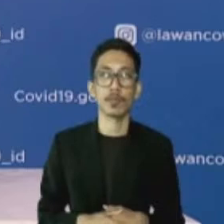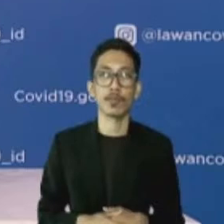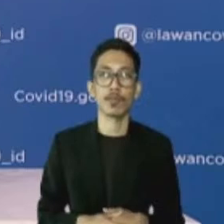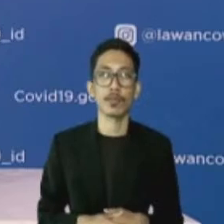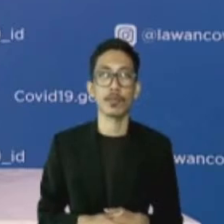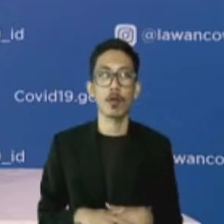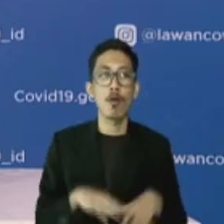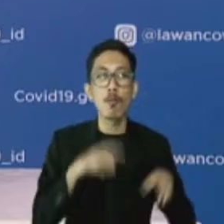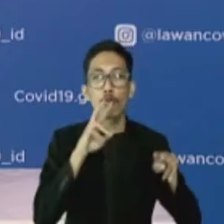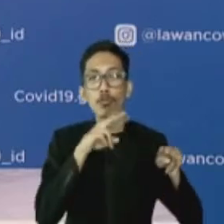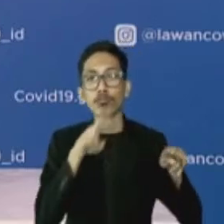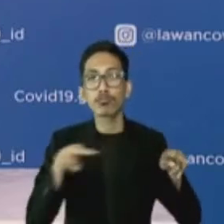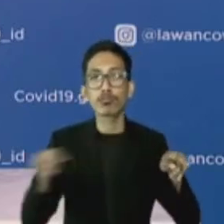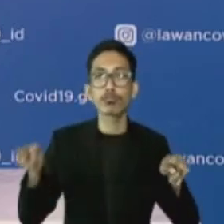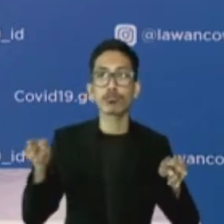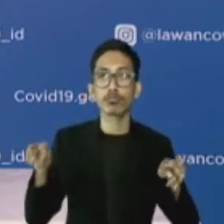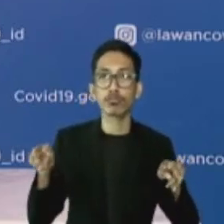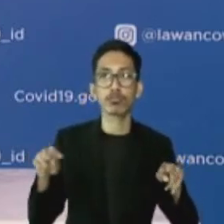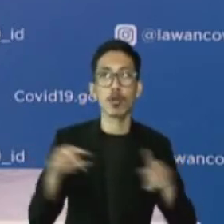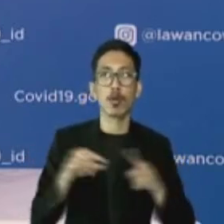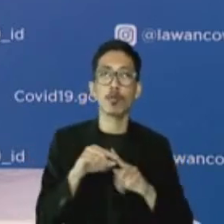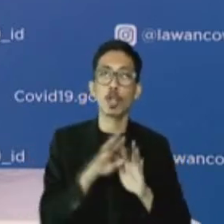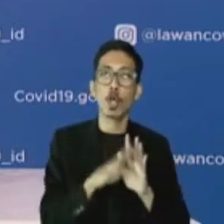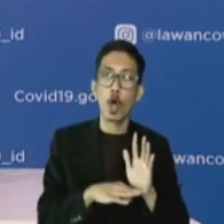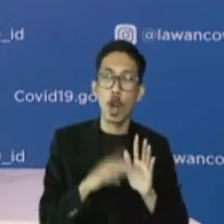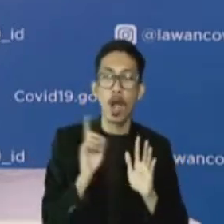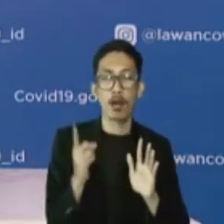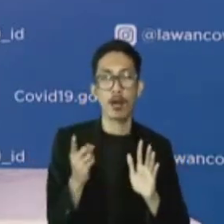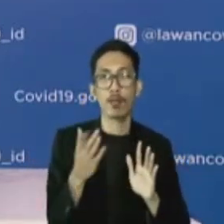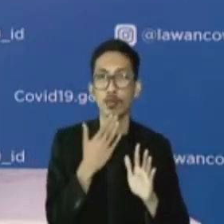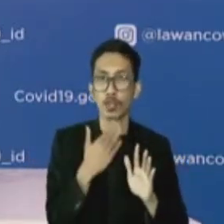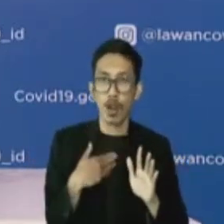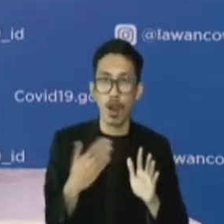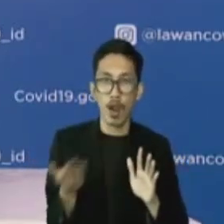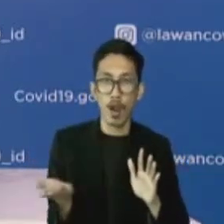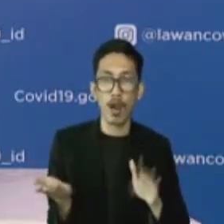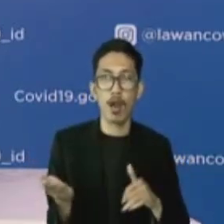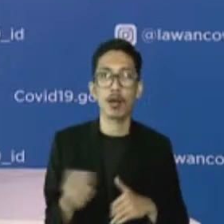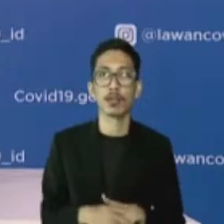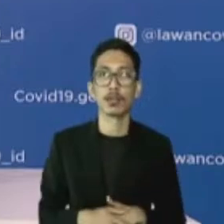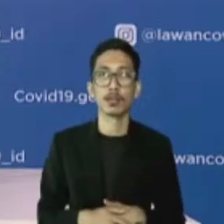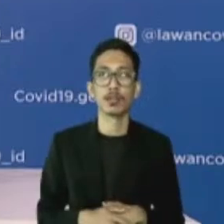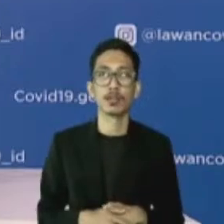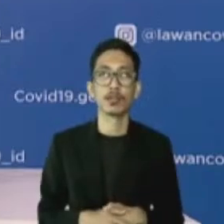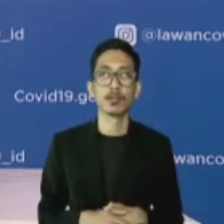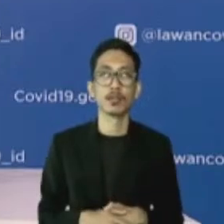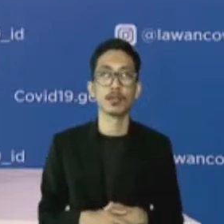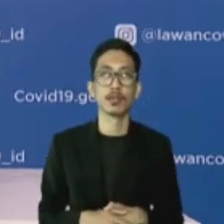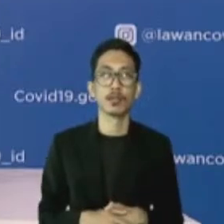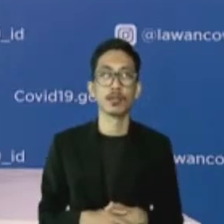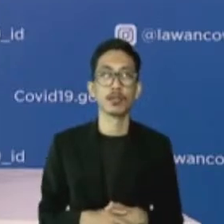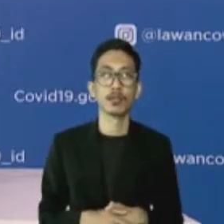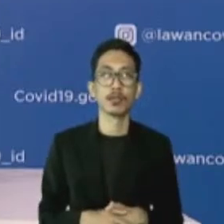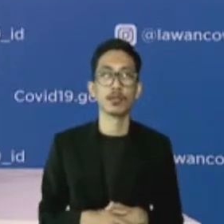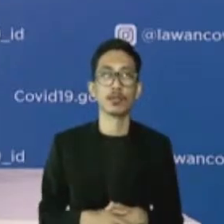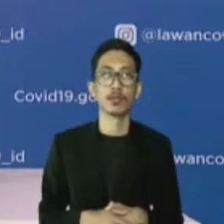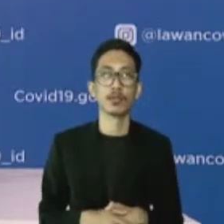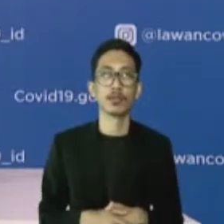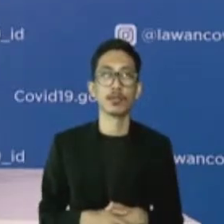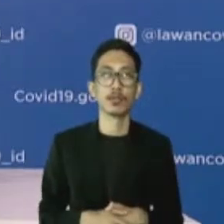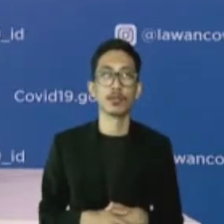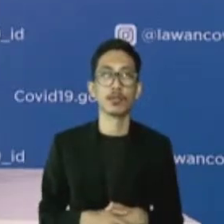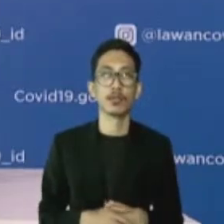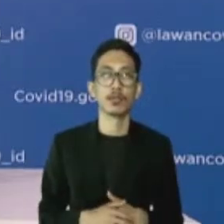and evaluate compliance with health protocols. In its implementations, various violations found in the field become